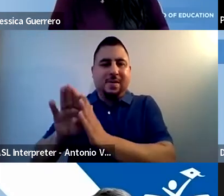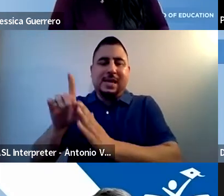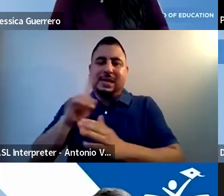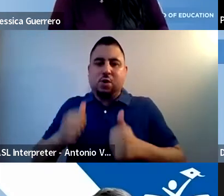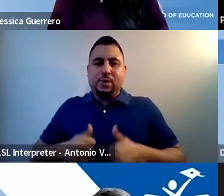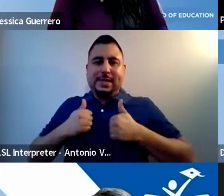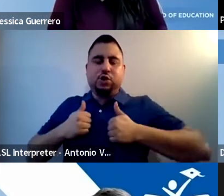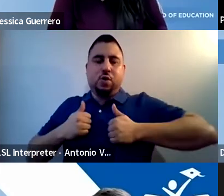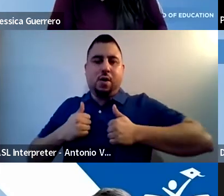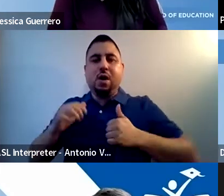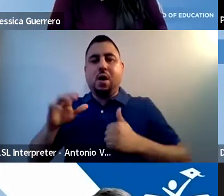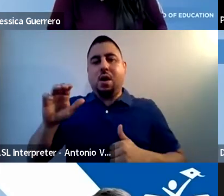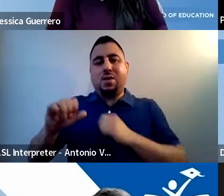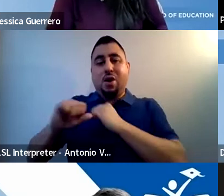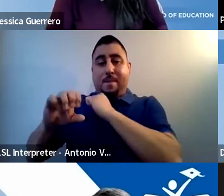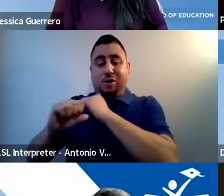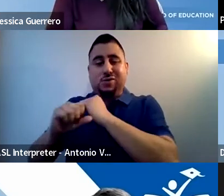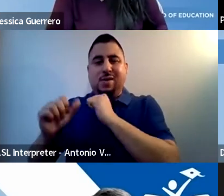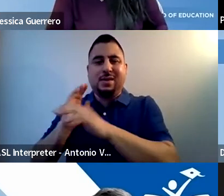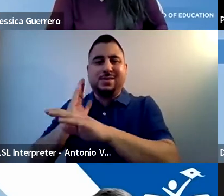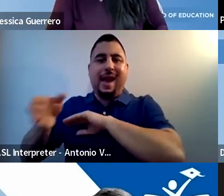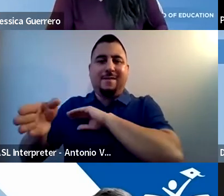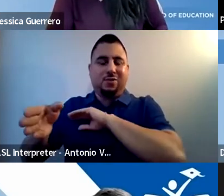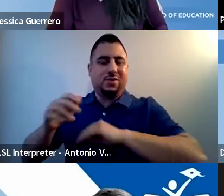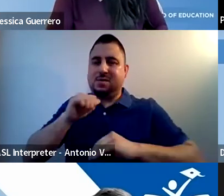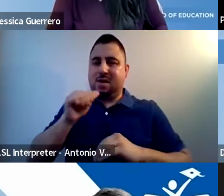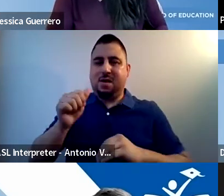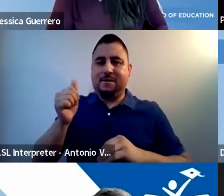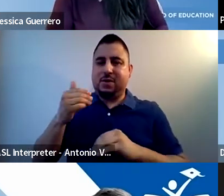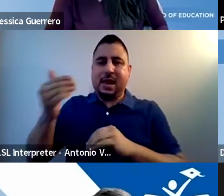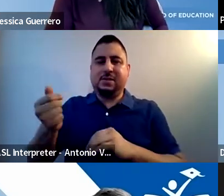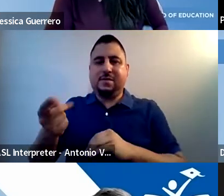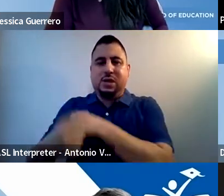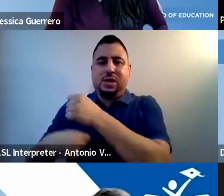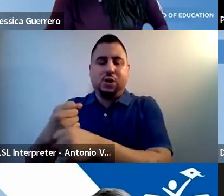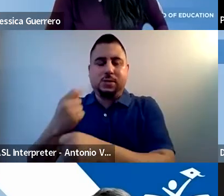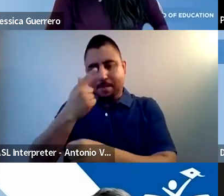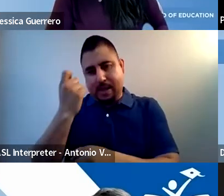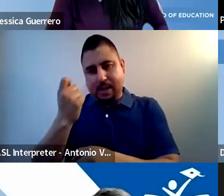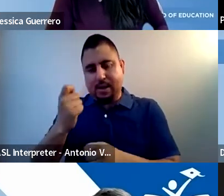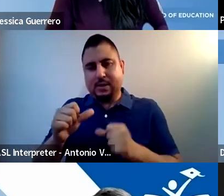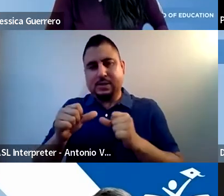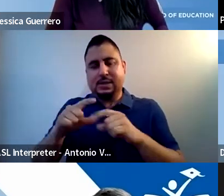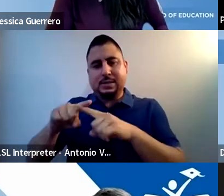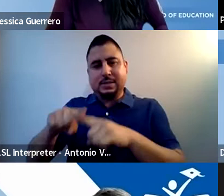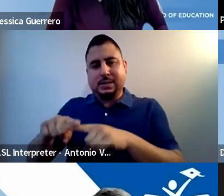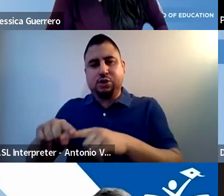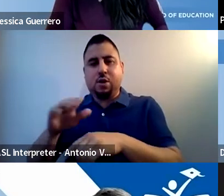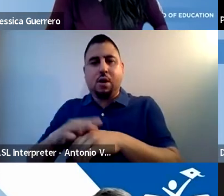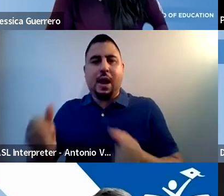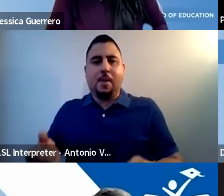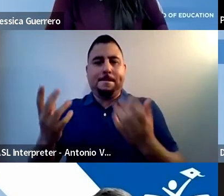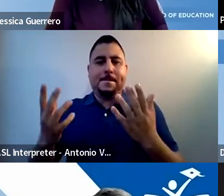residential phases. The commercial phases are the ones that aren't coming for the next couple of years because it's contingent upon how